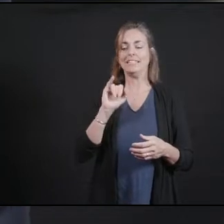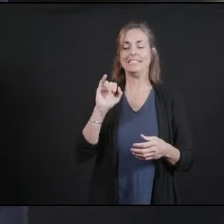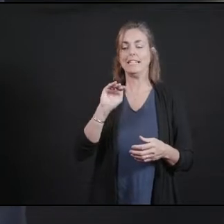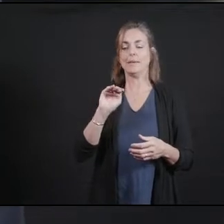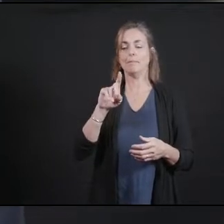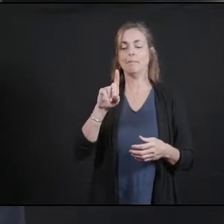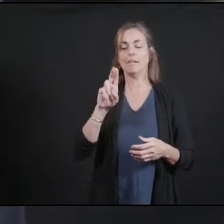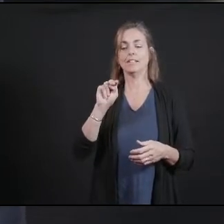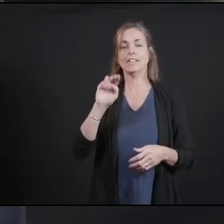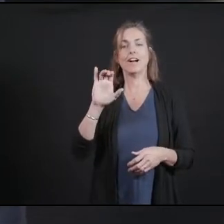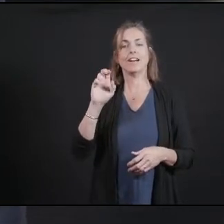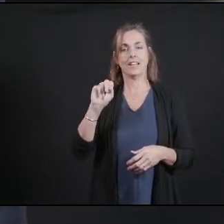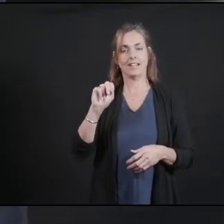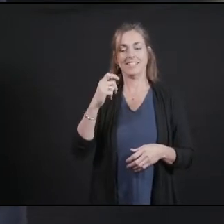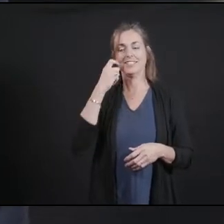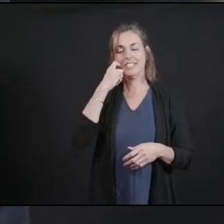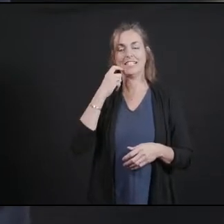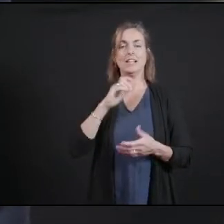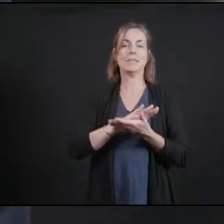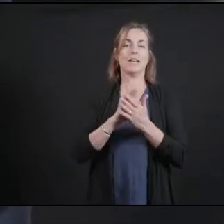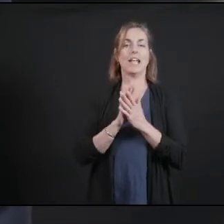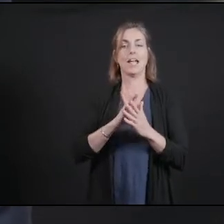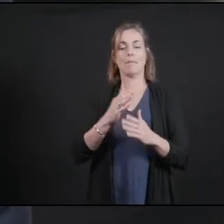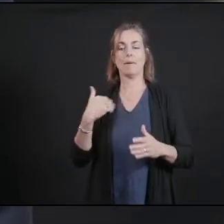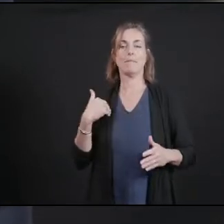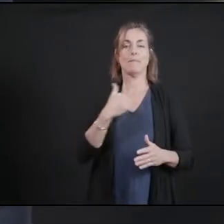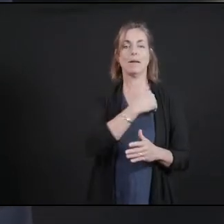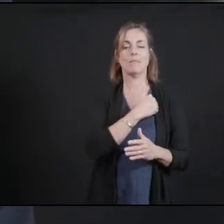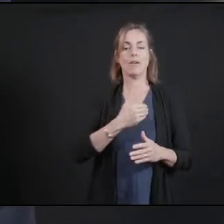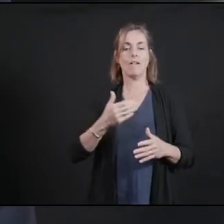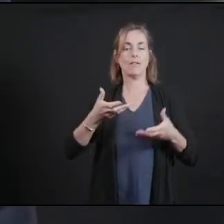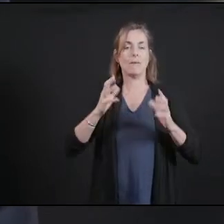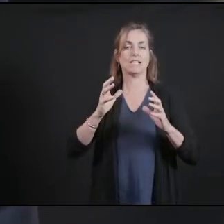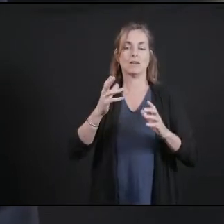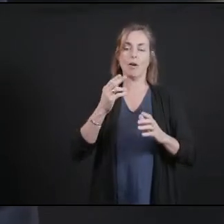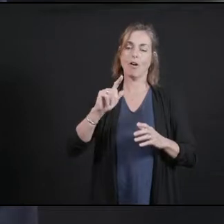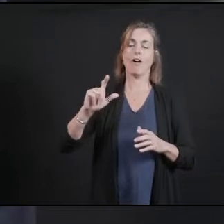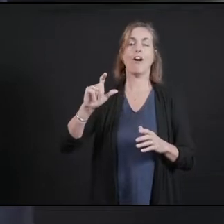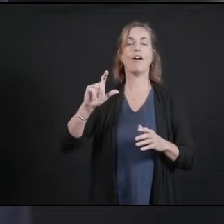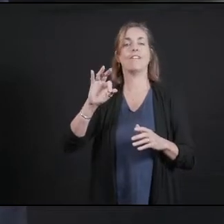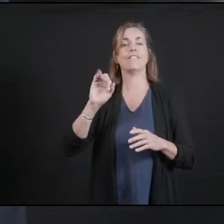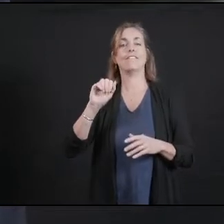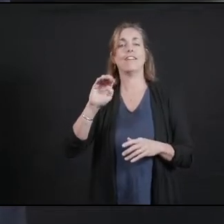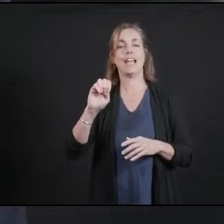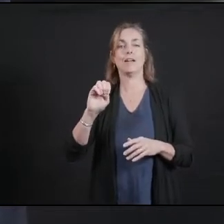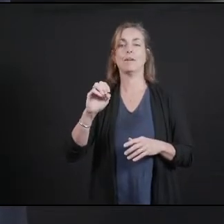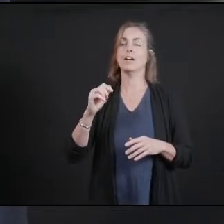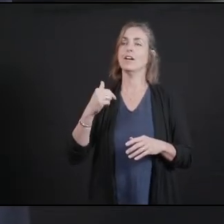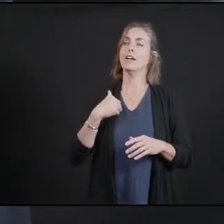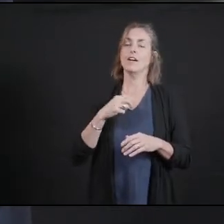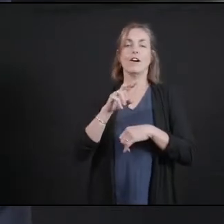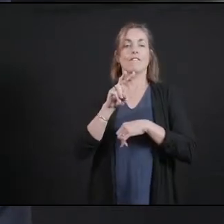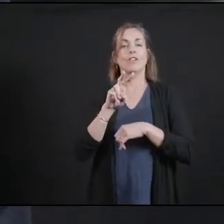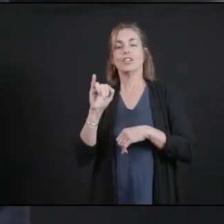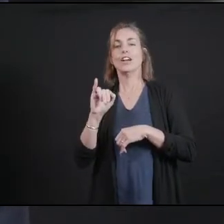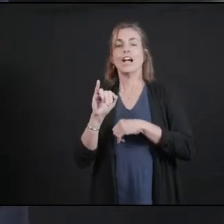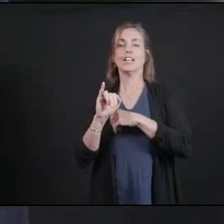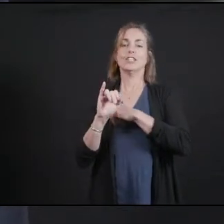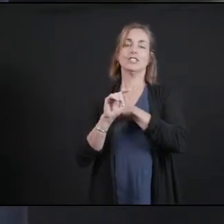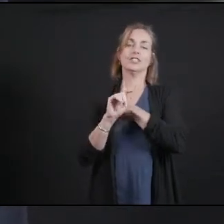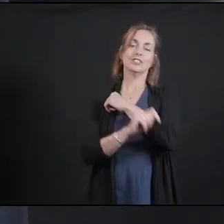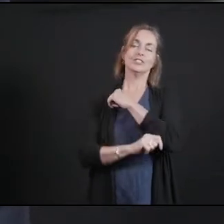bud once and for all. Before I go, I would really like to say congratulations on a high note to